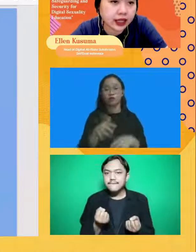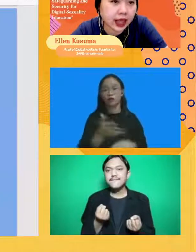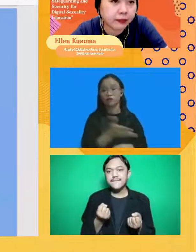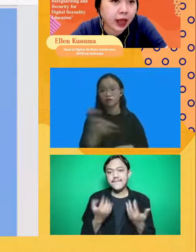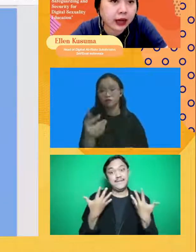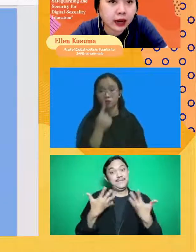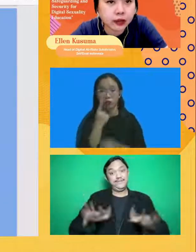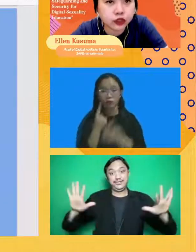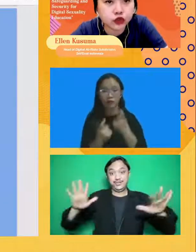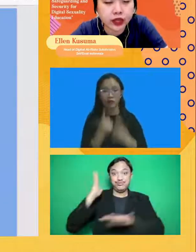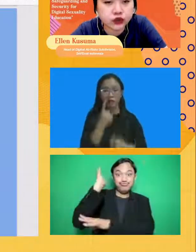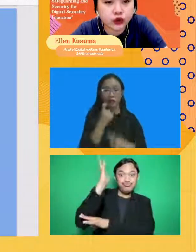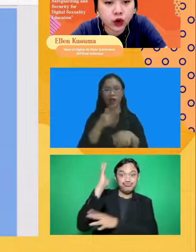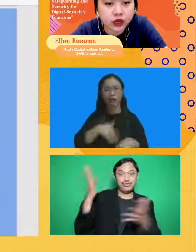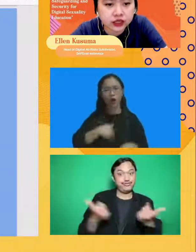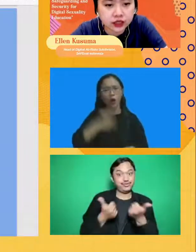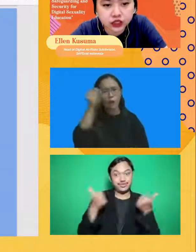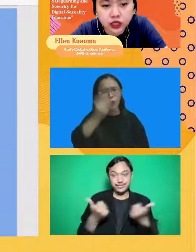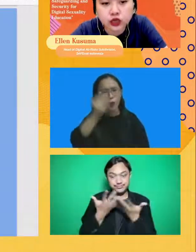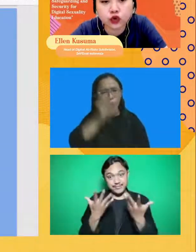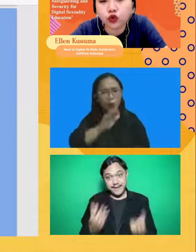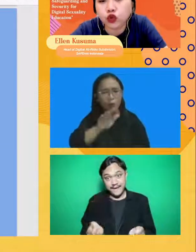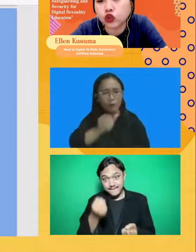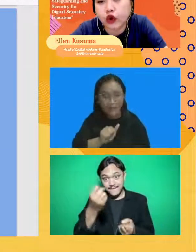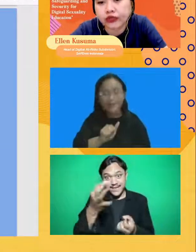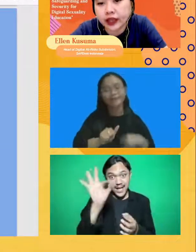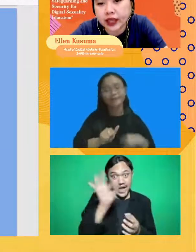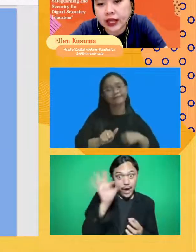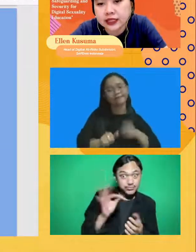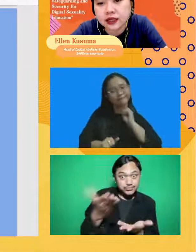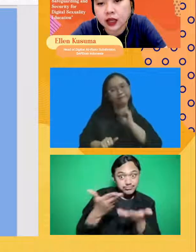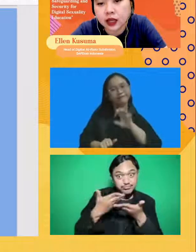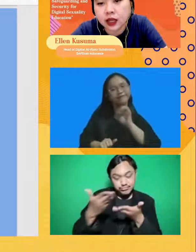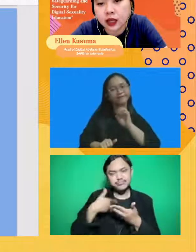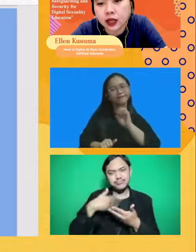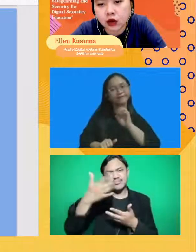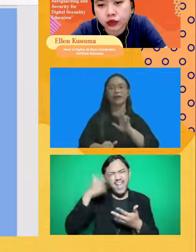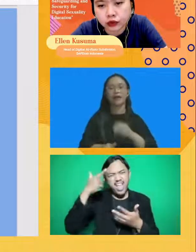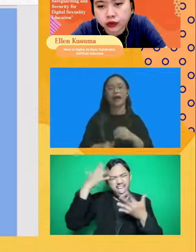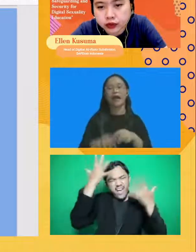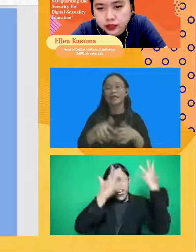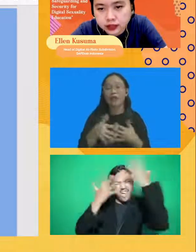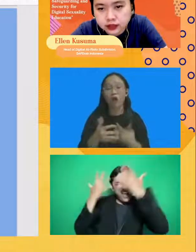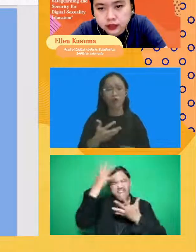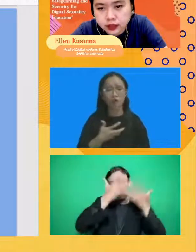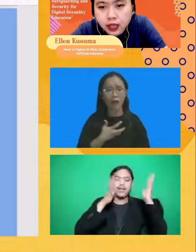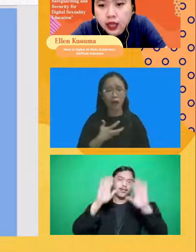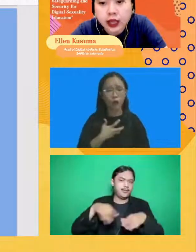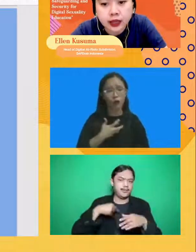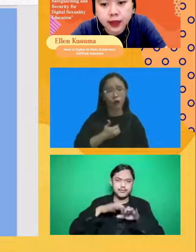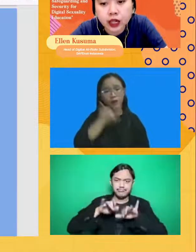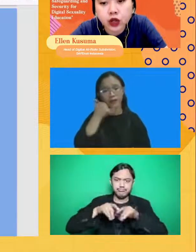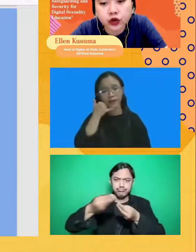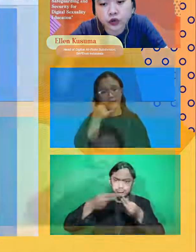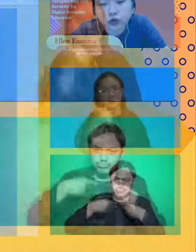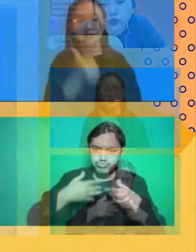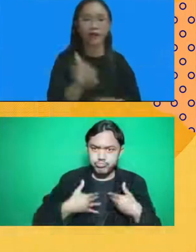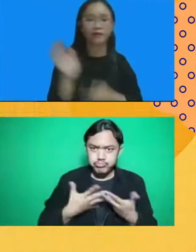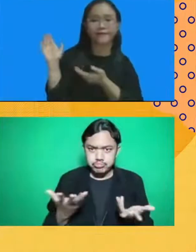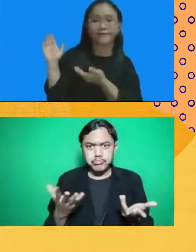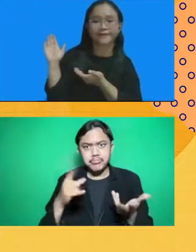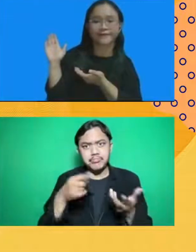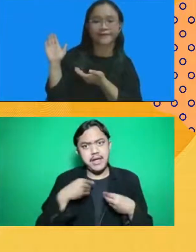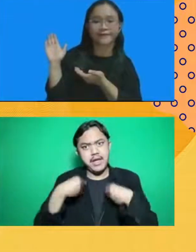clarifications that I'm unable to answer on this session, you could contact us on this email, or you could